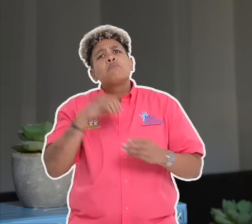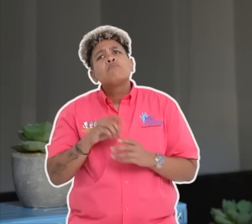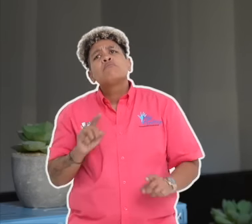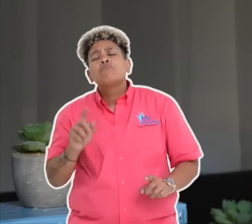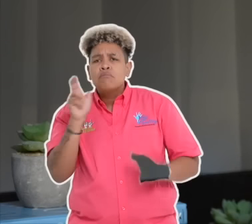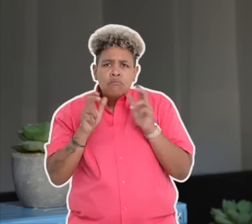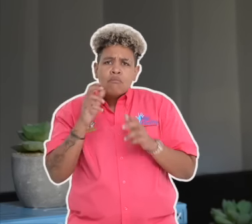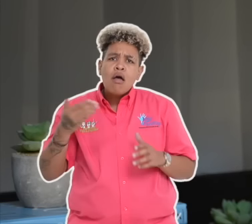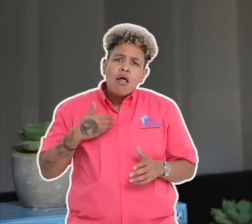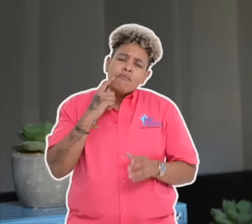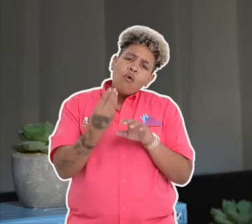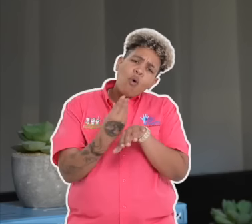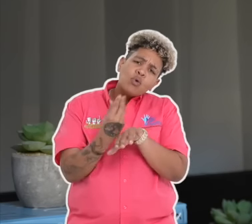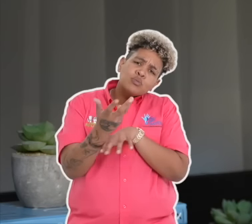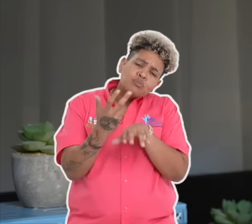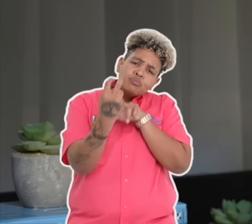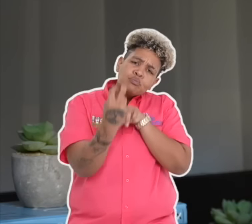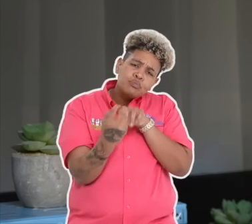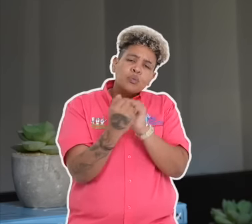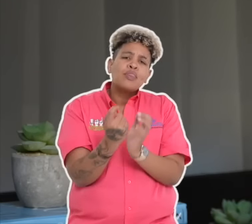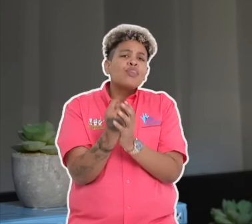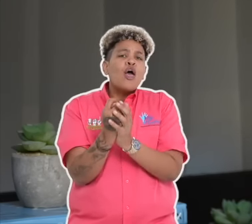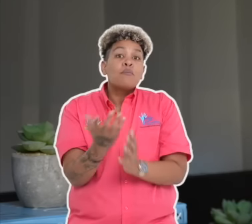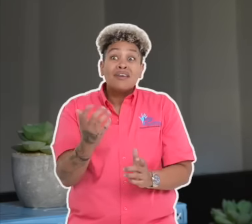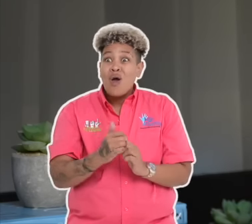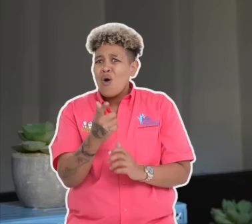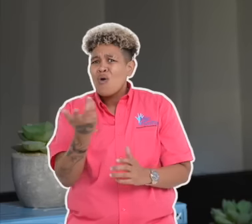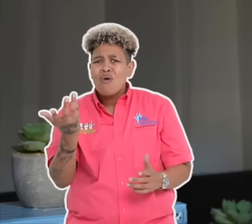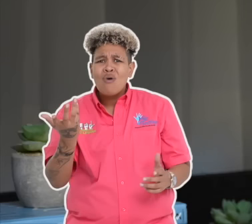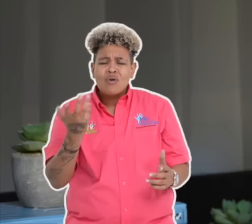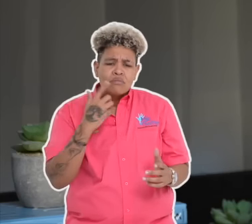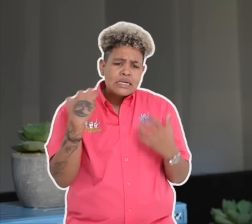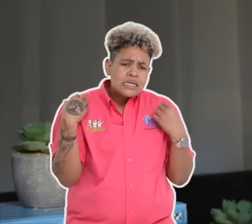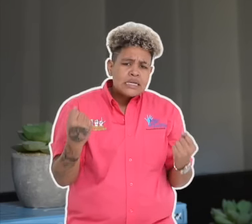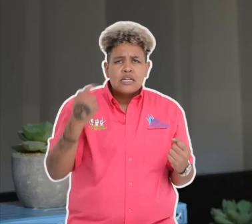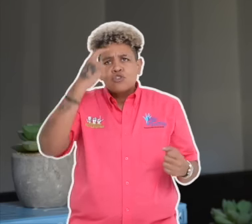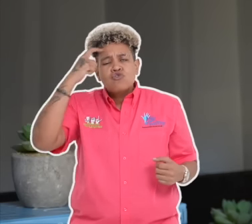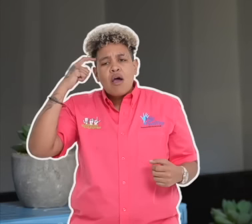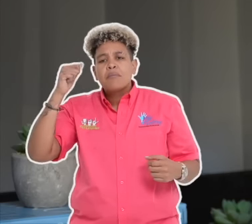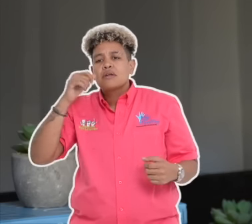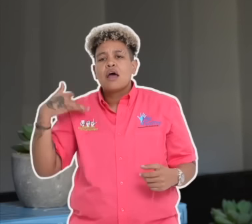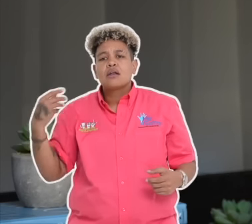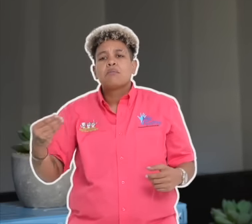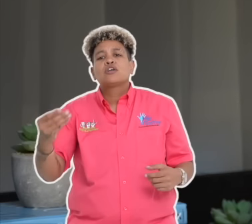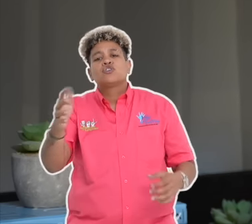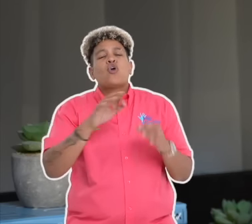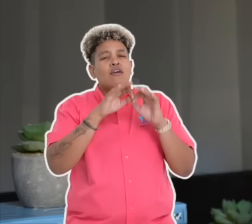that I am in therapy. What's your advice or your experience with therapy in terms of healing and dealing with trauma to